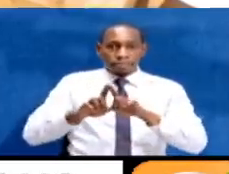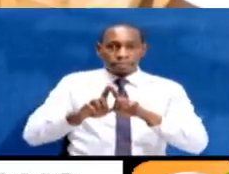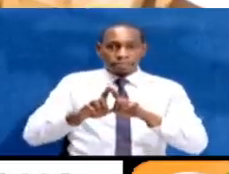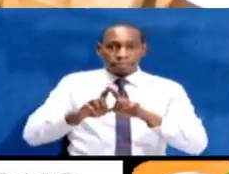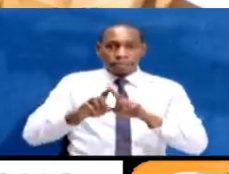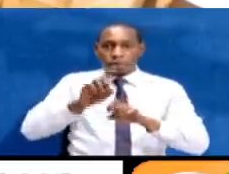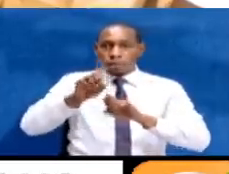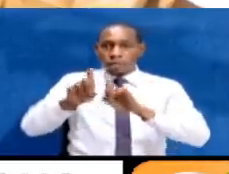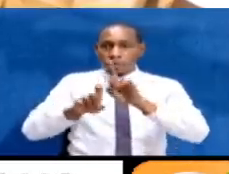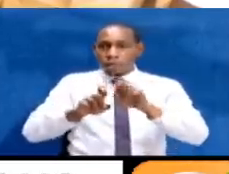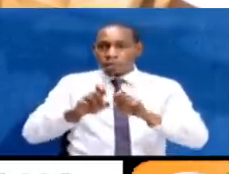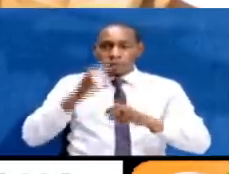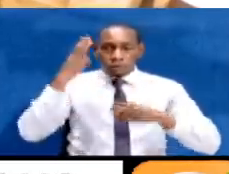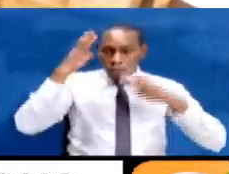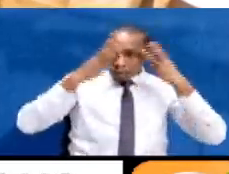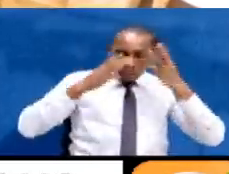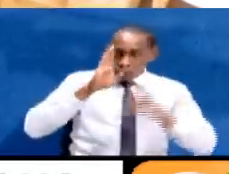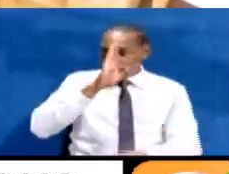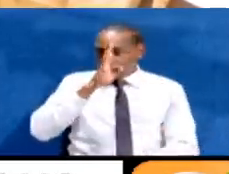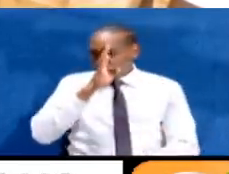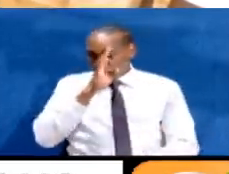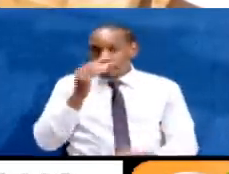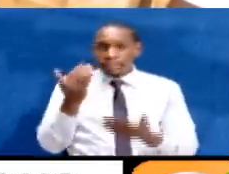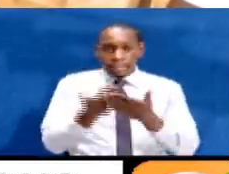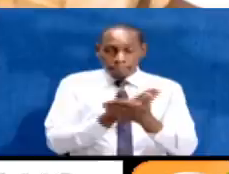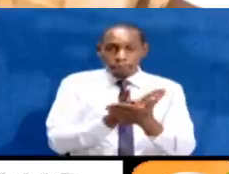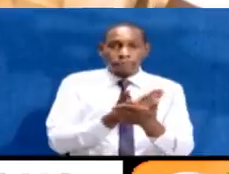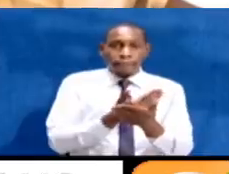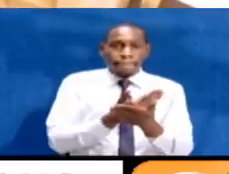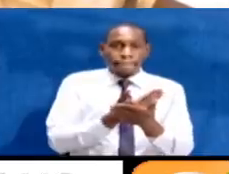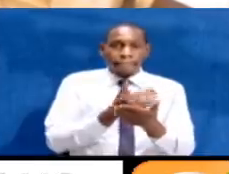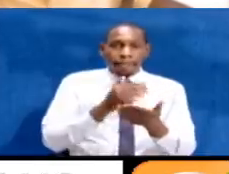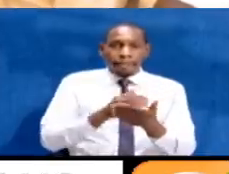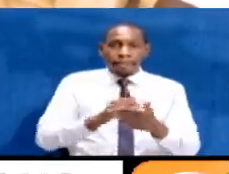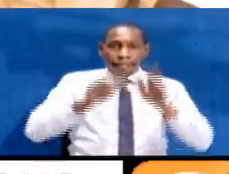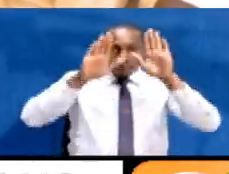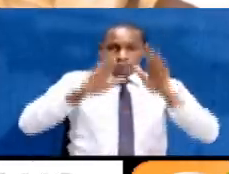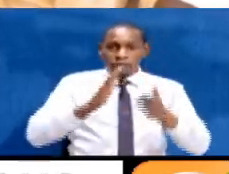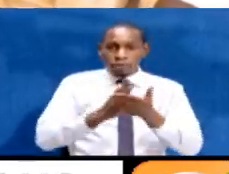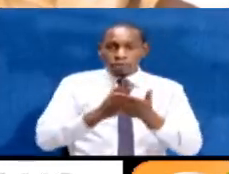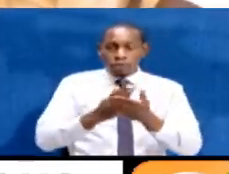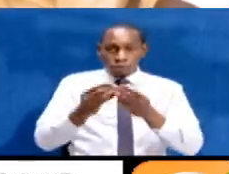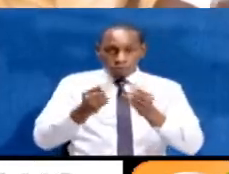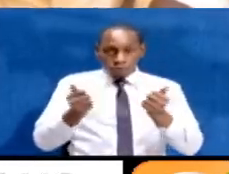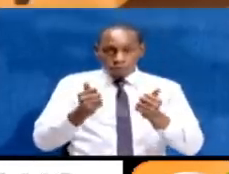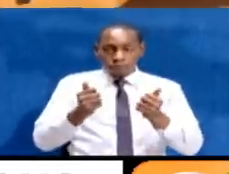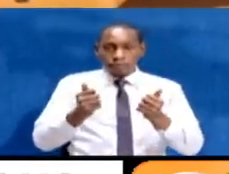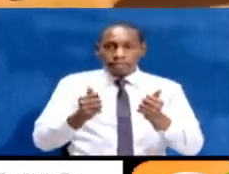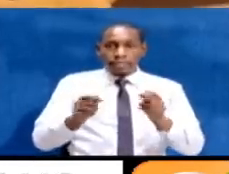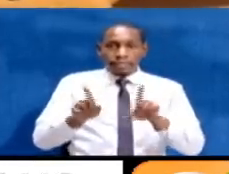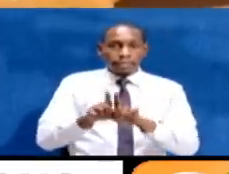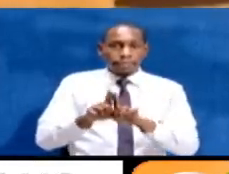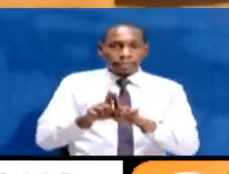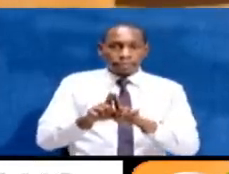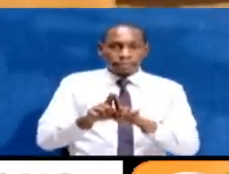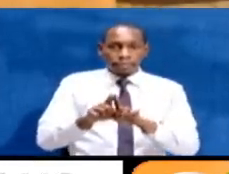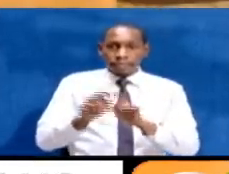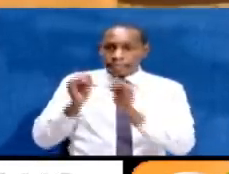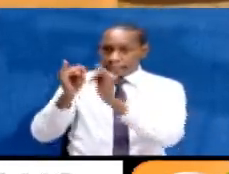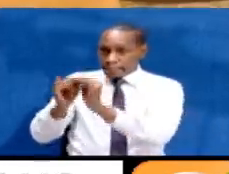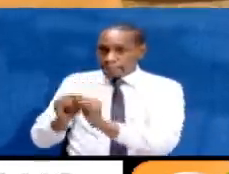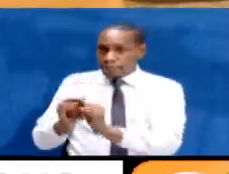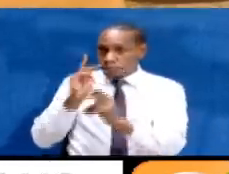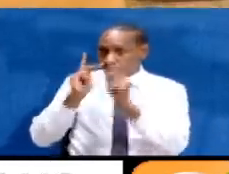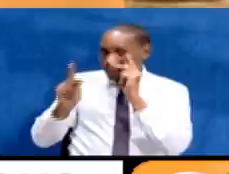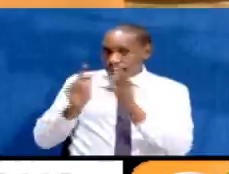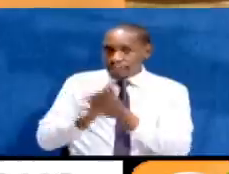all these questions, the anxiety, the pessimism that is coming in, the skepticism. It is important to deal with all these things and deal with them from an individual